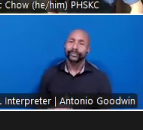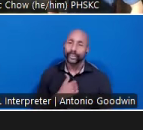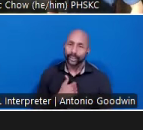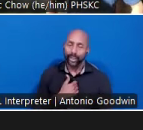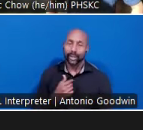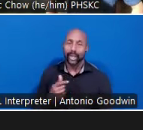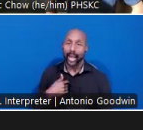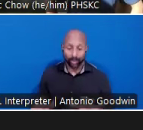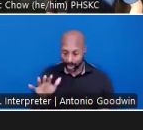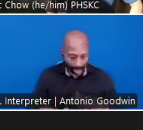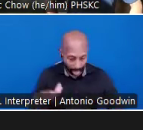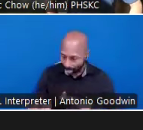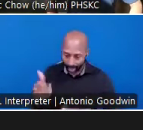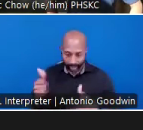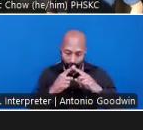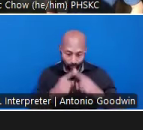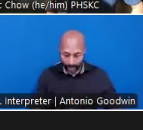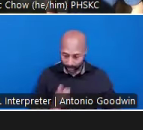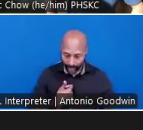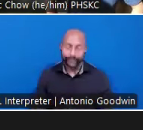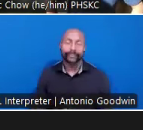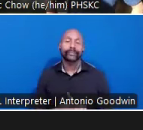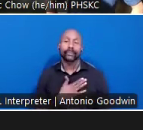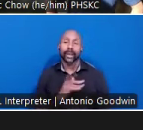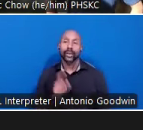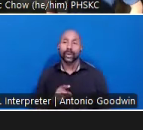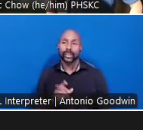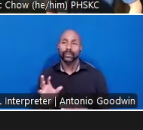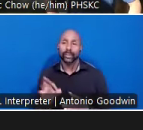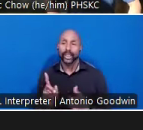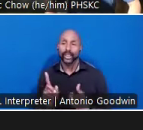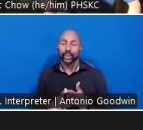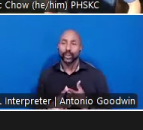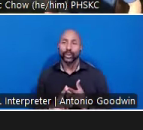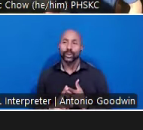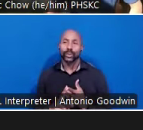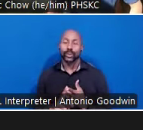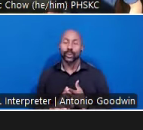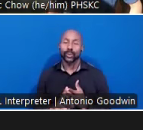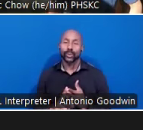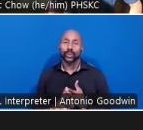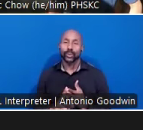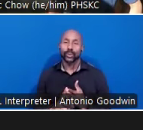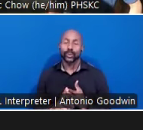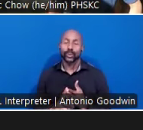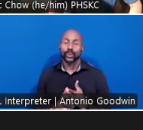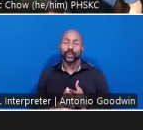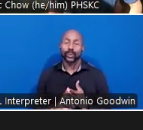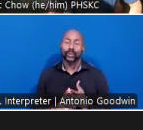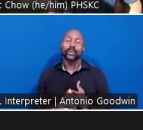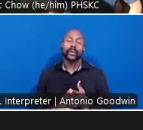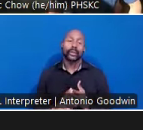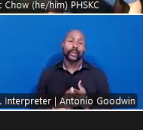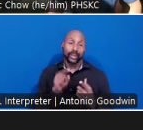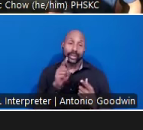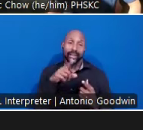was fumbling there. My question was going back to kind of the first question, and I'm so glad the graph is